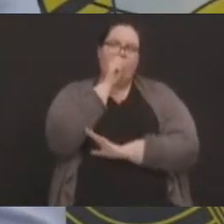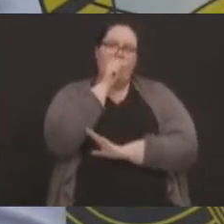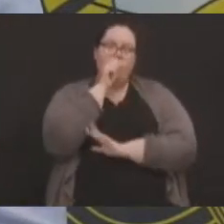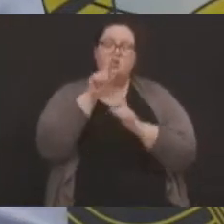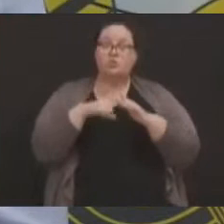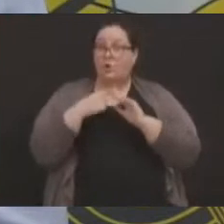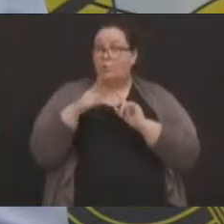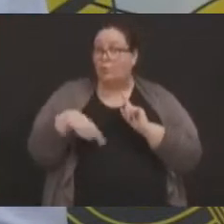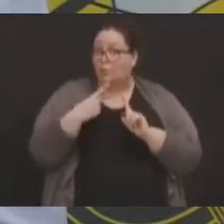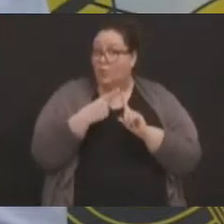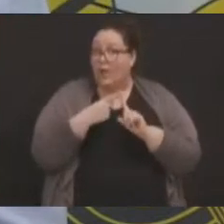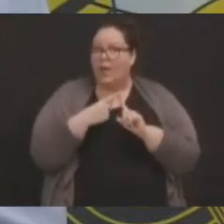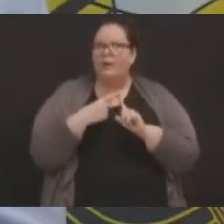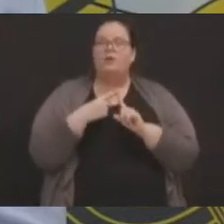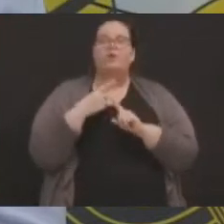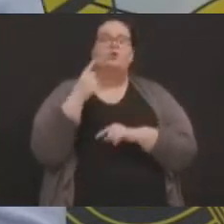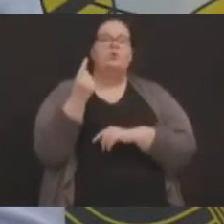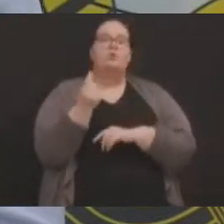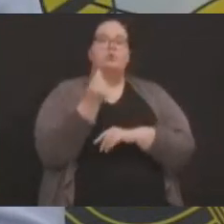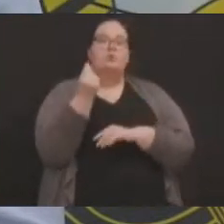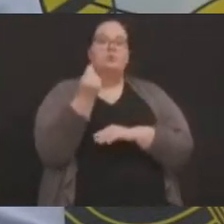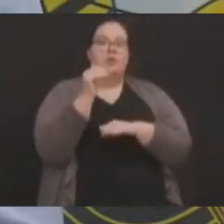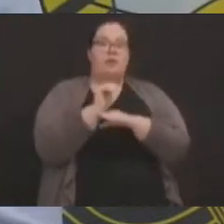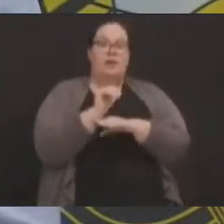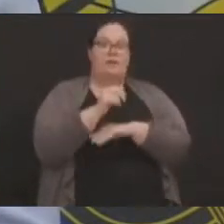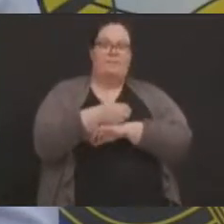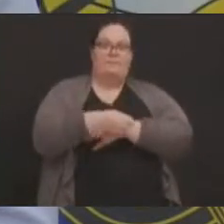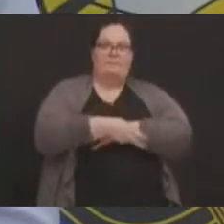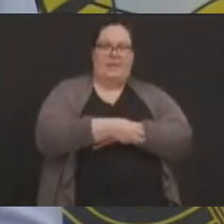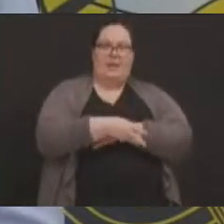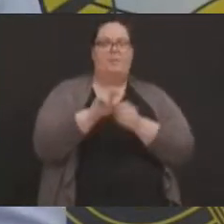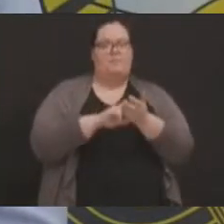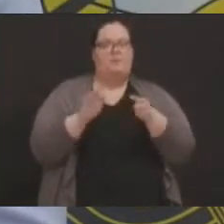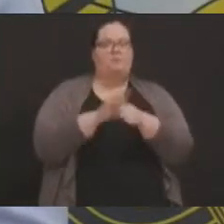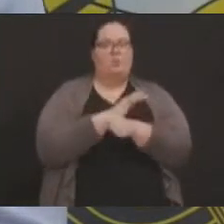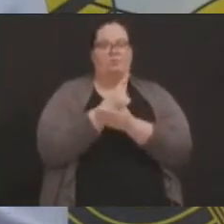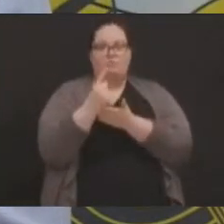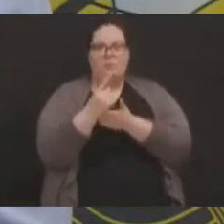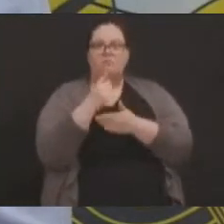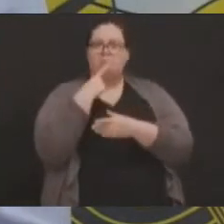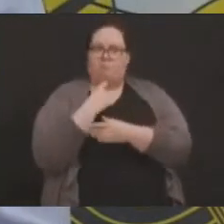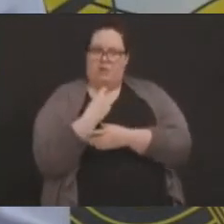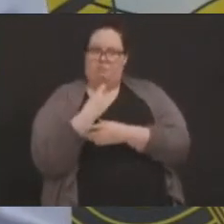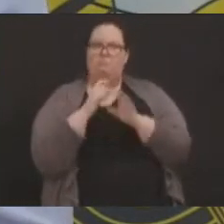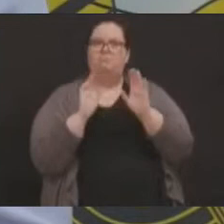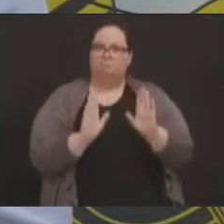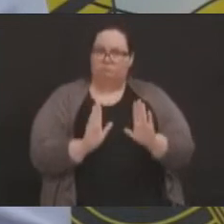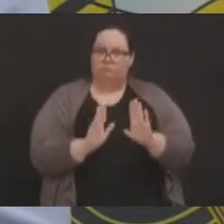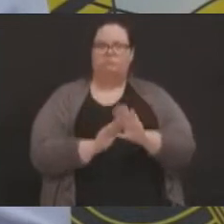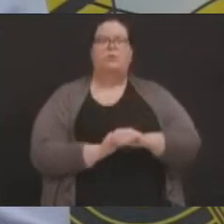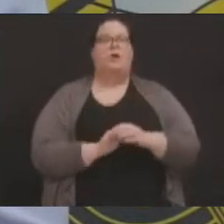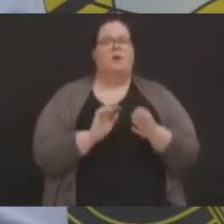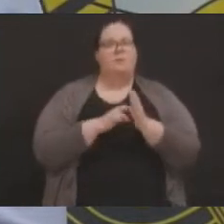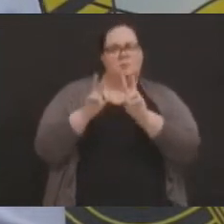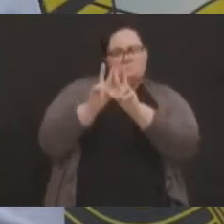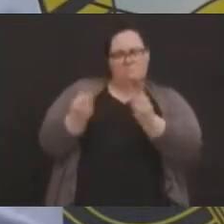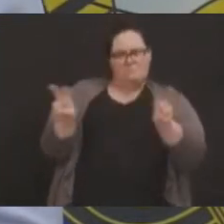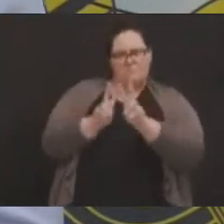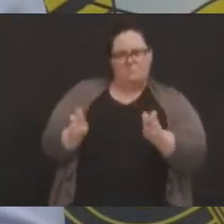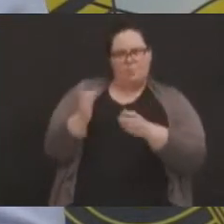complete a full weekly assessment to properly gauge the impact of our measures, but be aware we will continue to monitor very closely